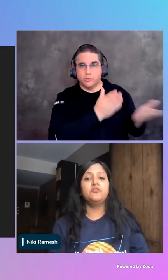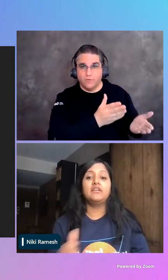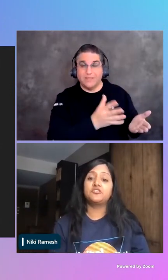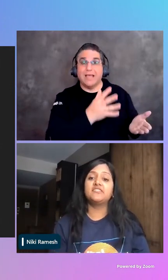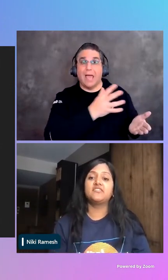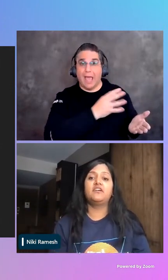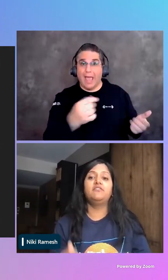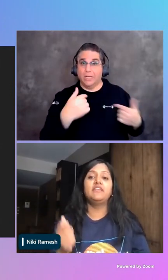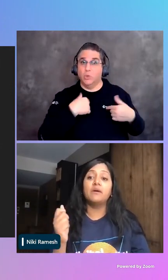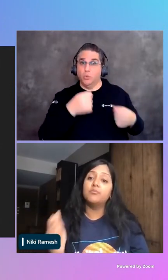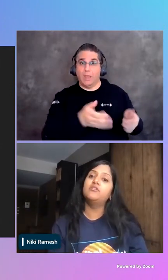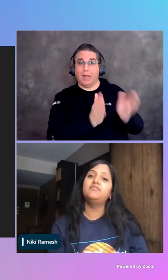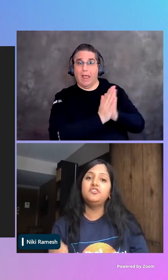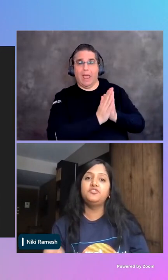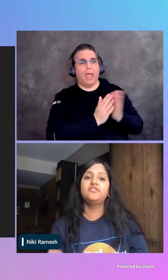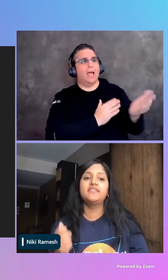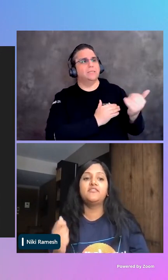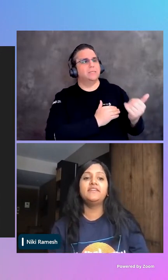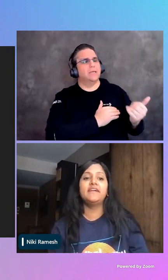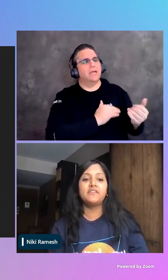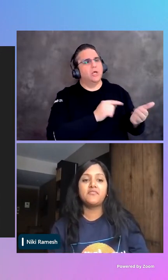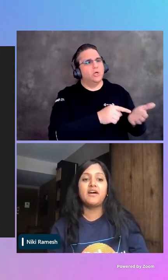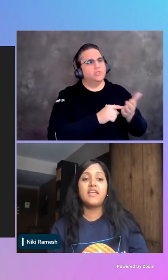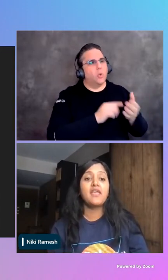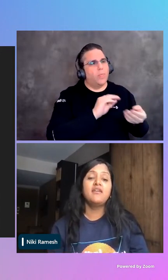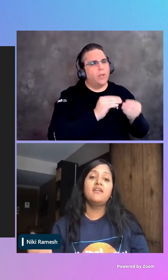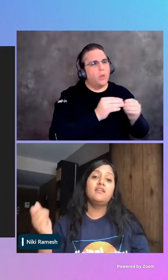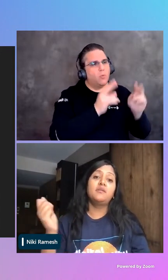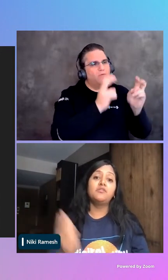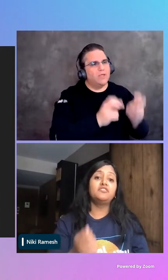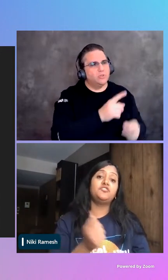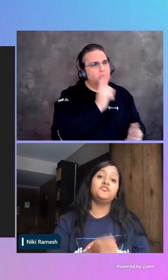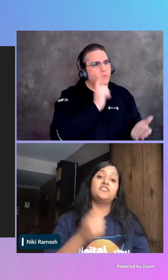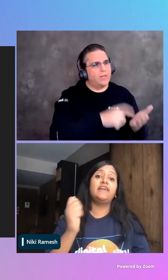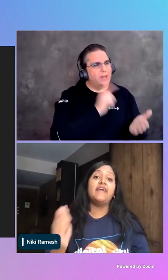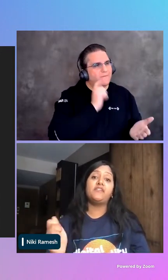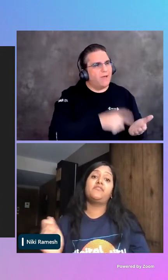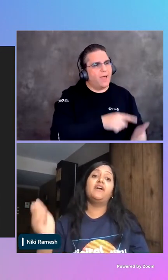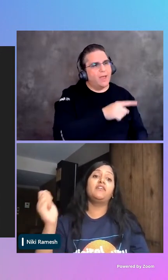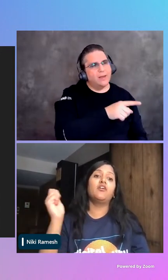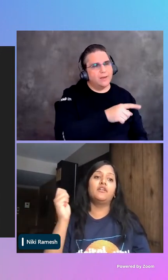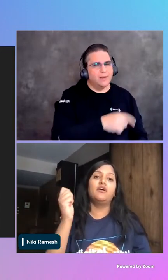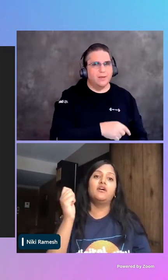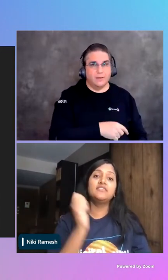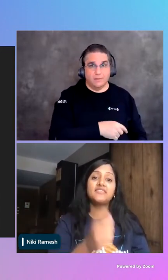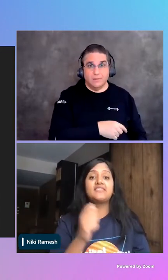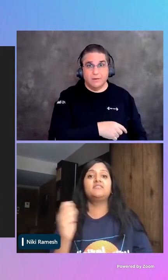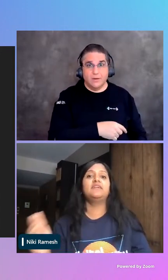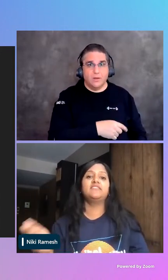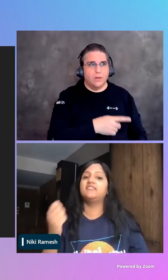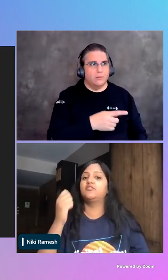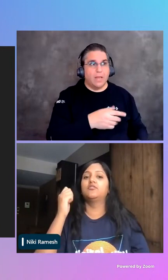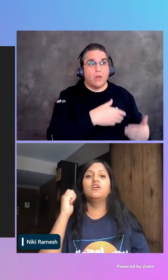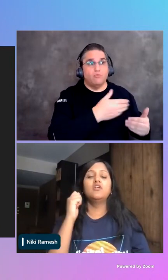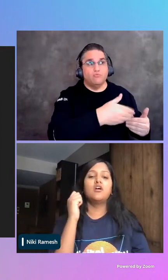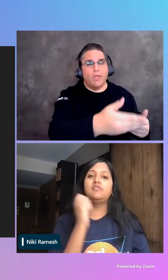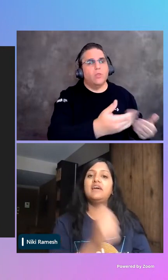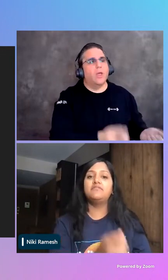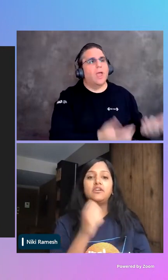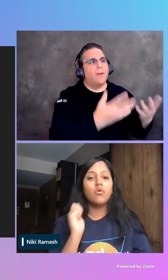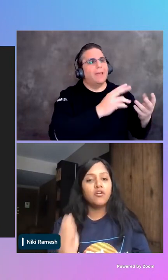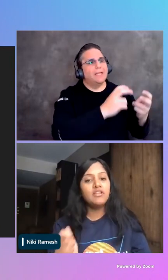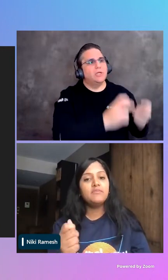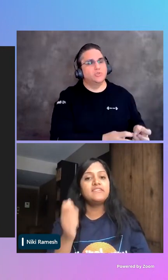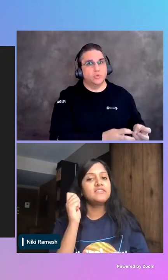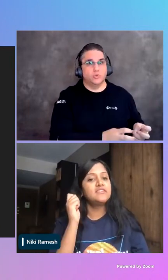to give you metrics around the number of issues that they're identifying, number of issues they're identifying on a consistent basis. So on